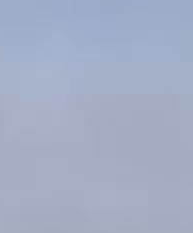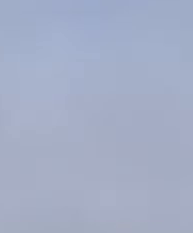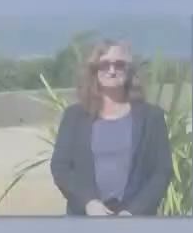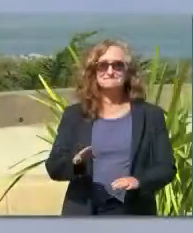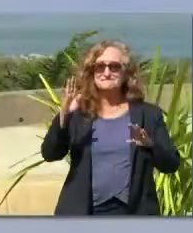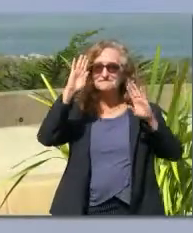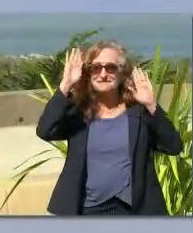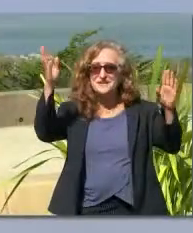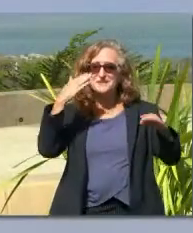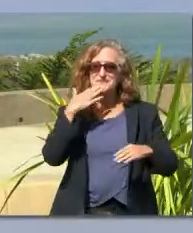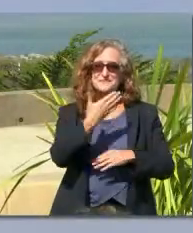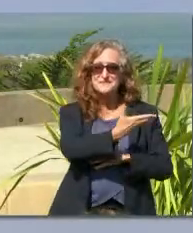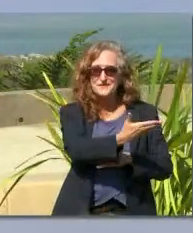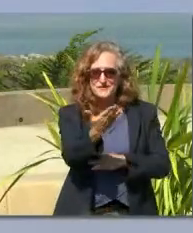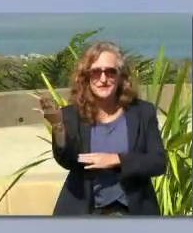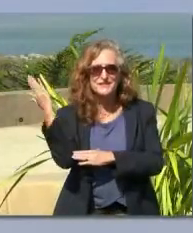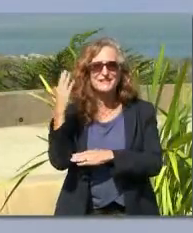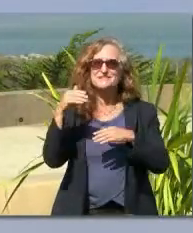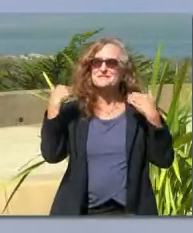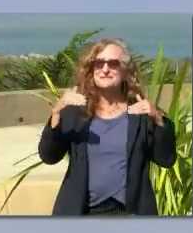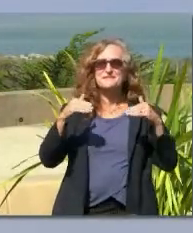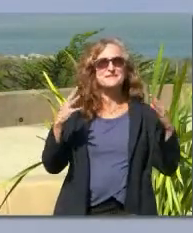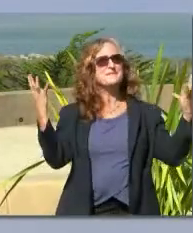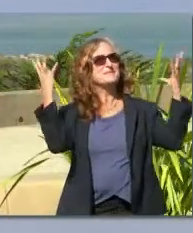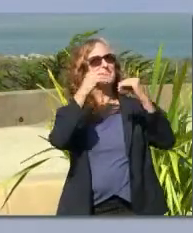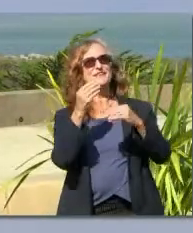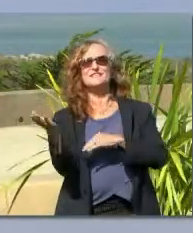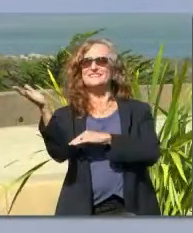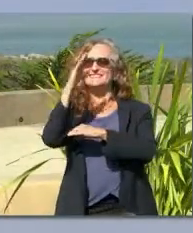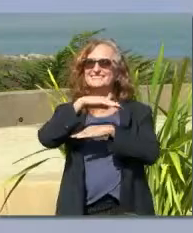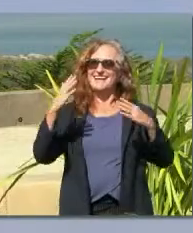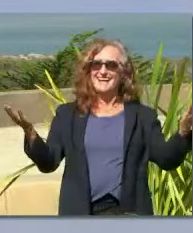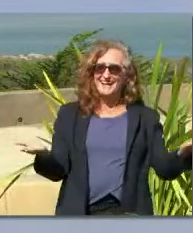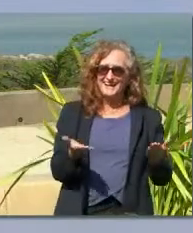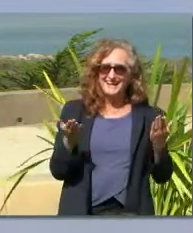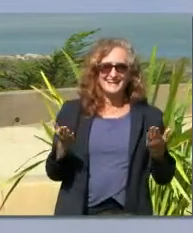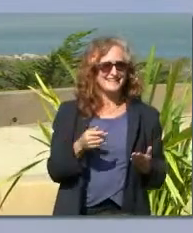Good morning, ladies and gentlemen. What a day to be in a national park.